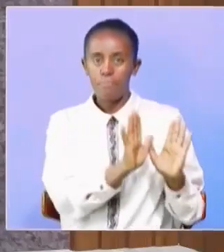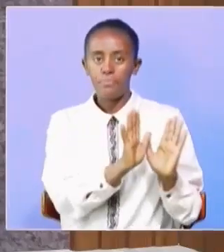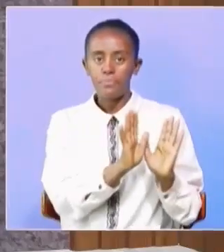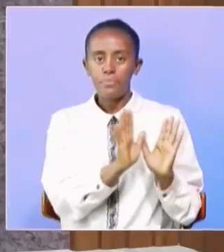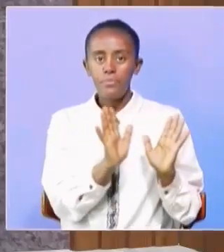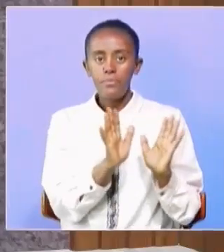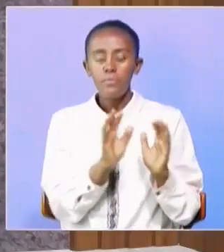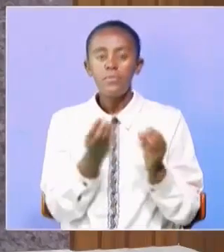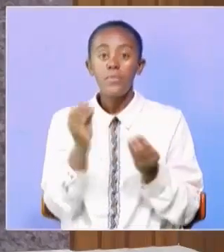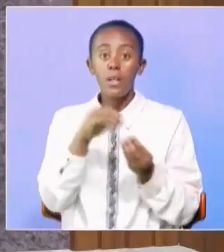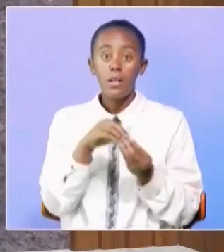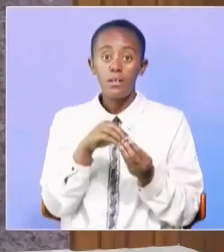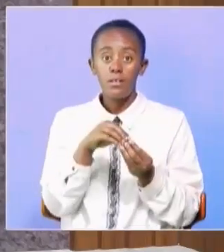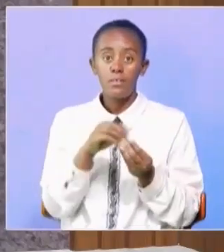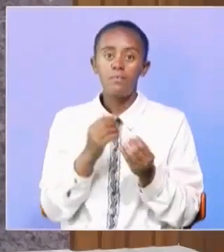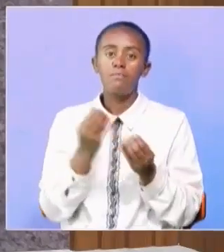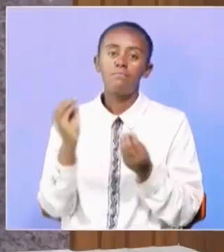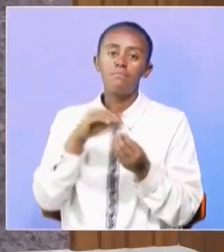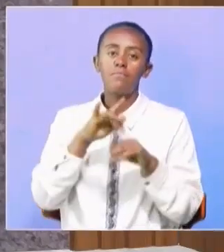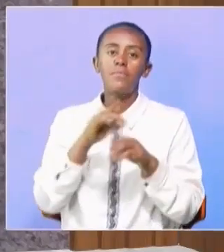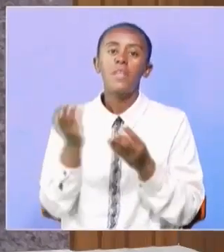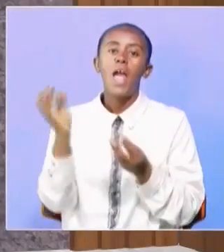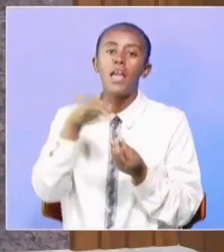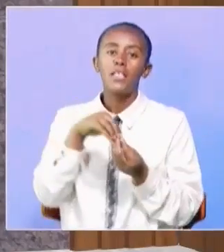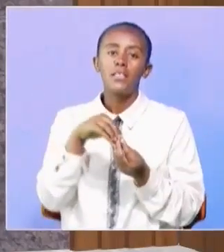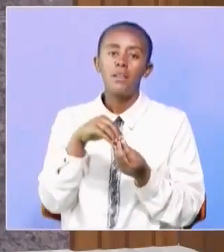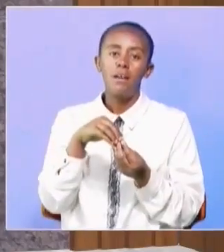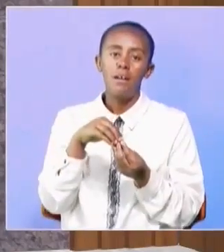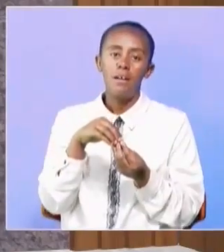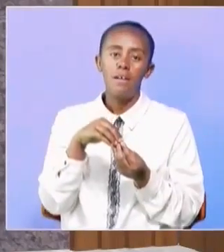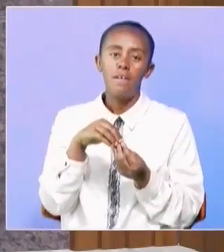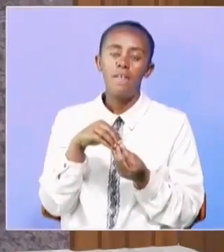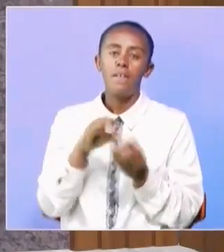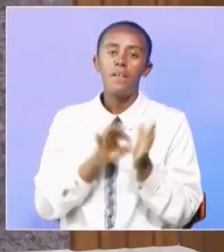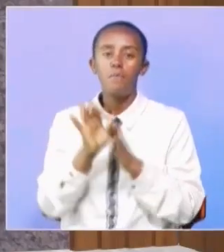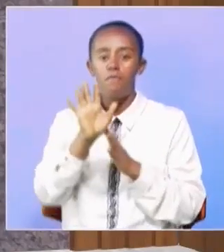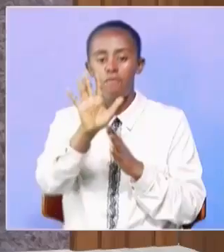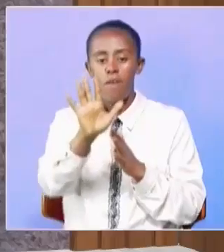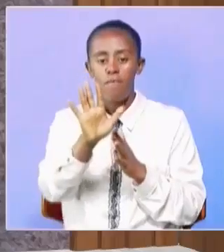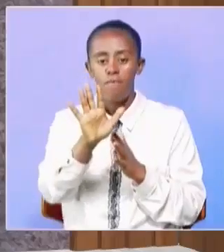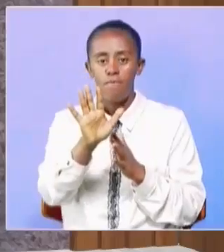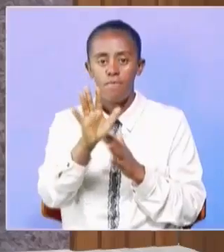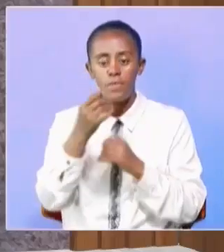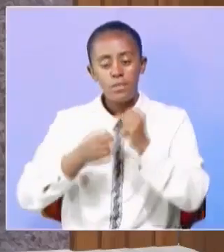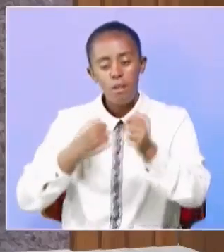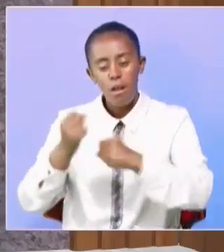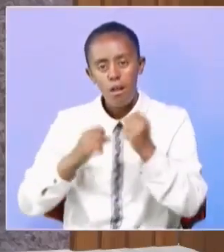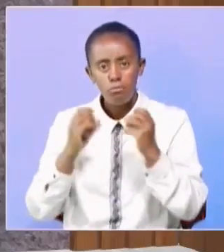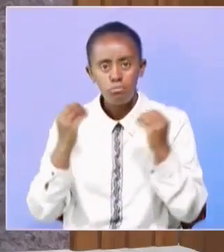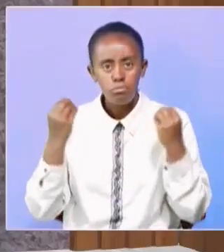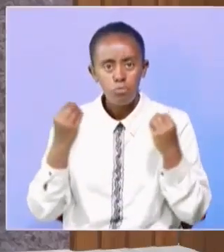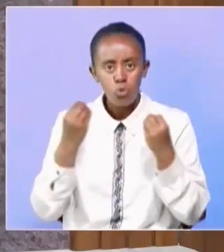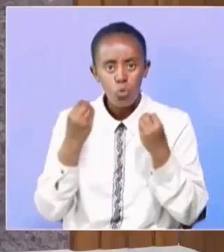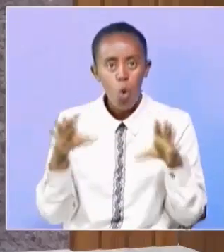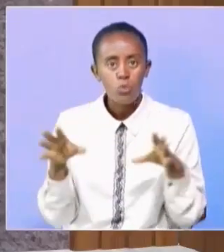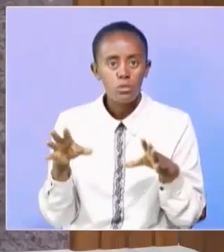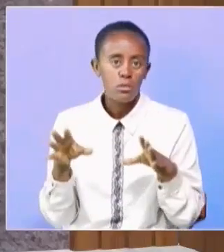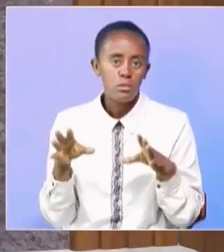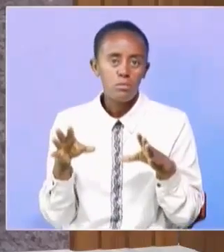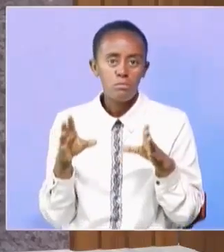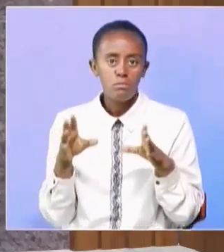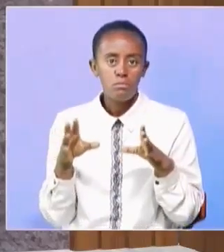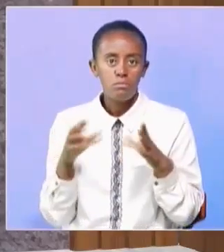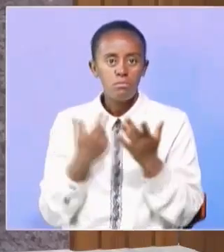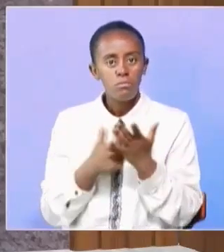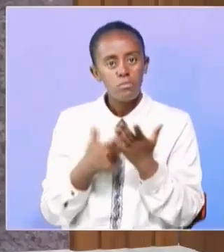add another more, then it is extra. Okay, number 5. The runner lost his, in